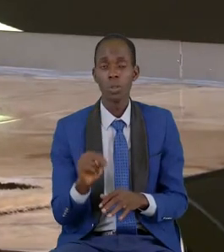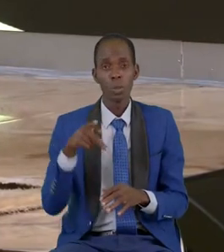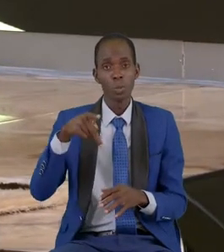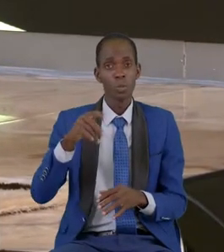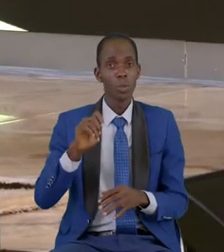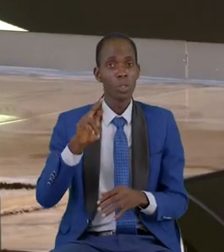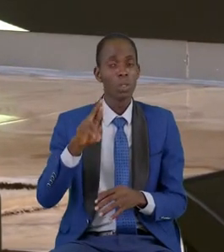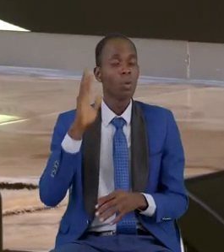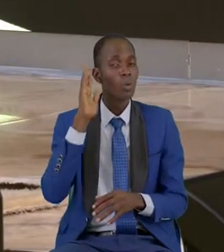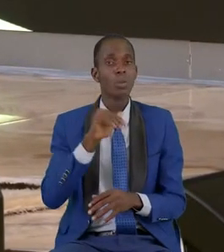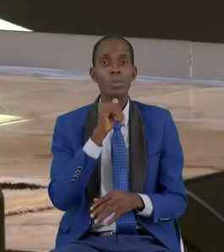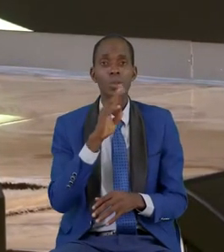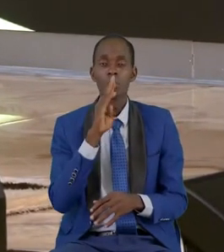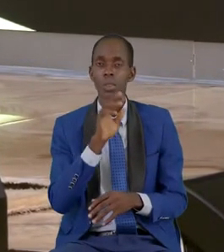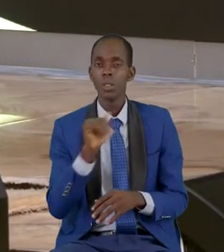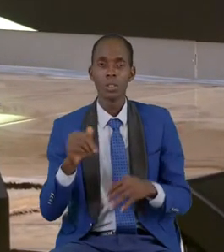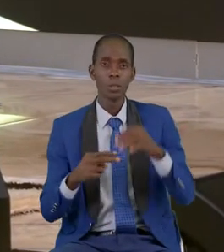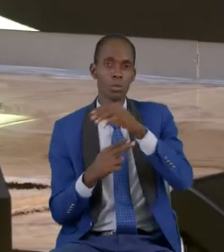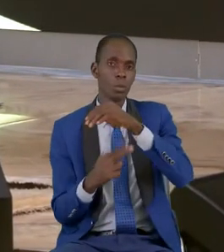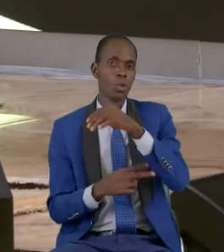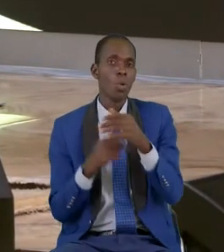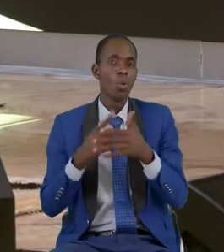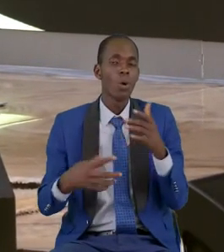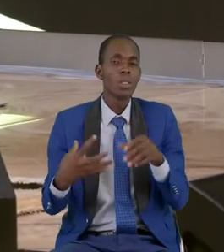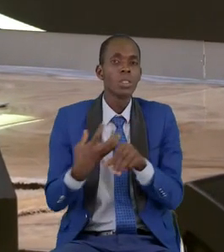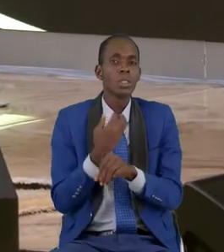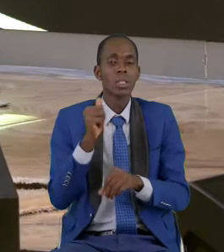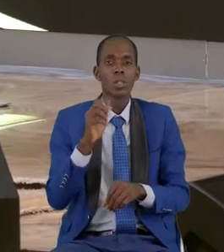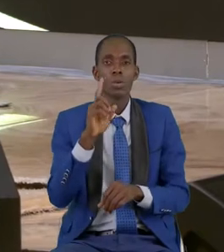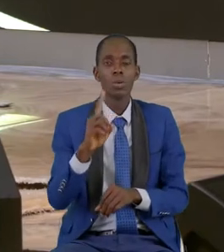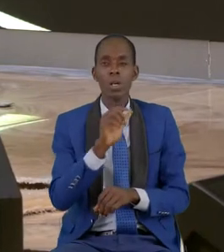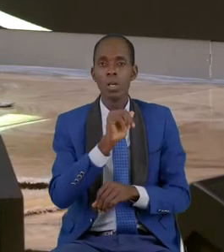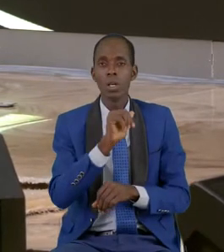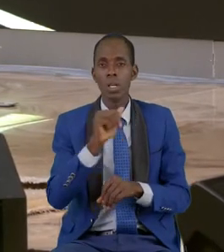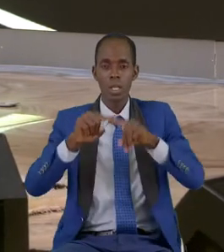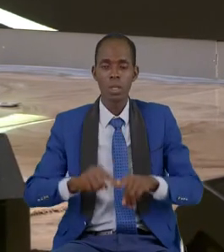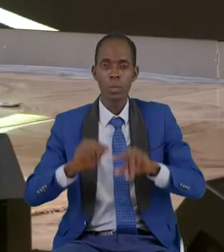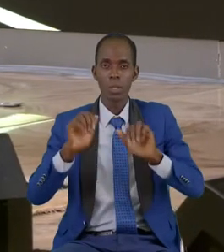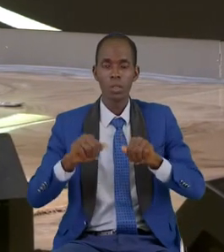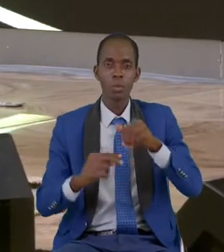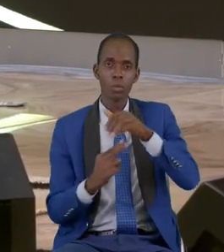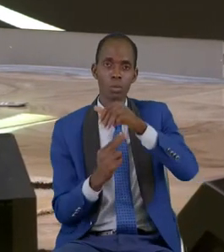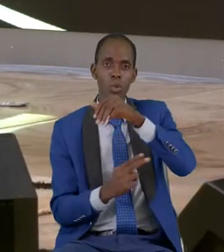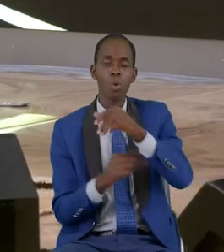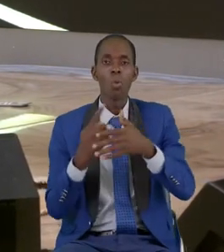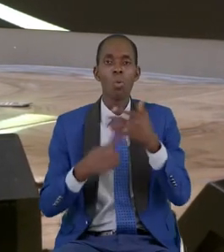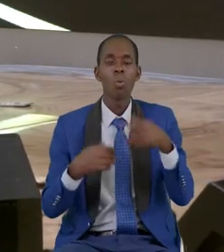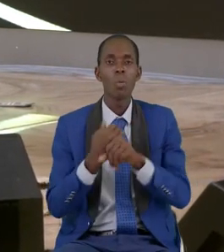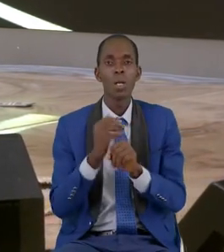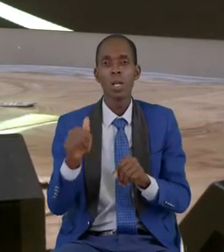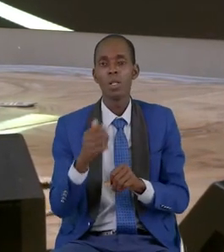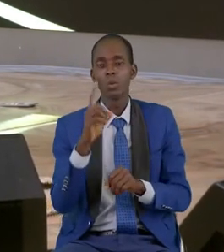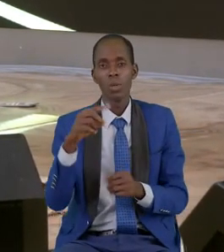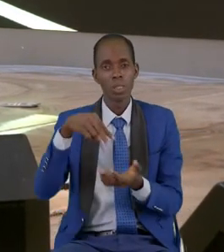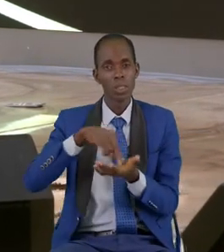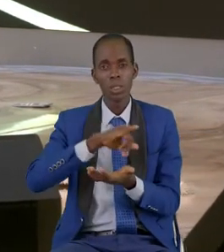What makes anyone a dependable pillar? What makes anyone a standing pillar?